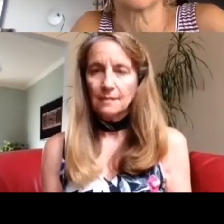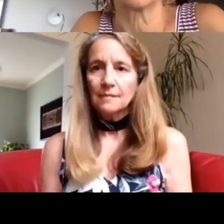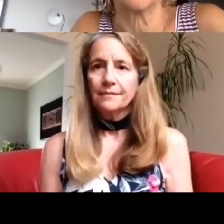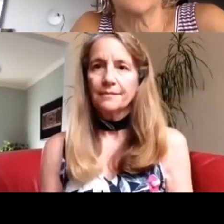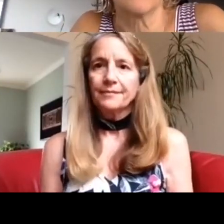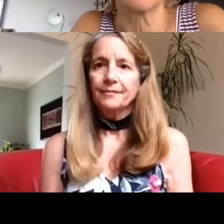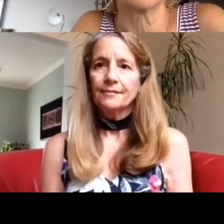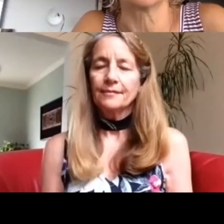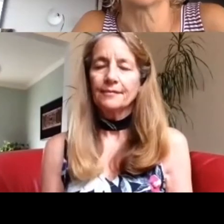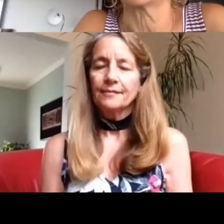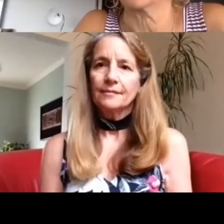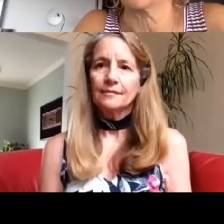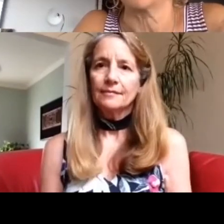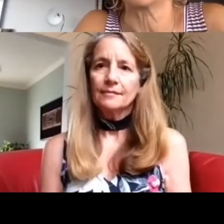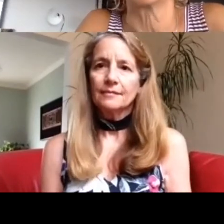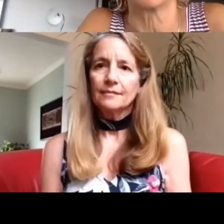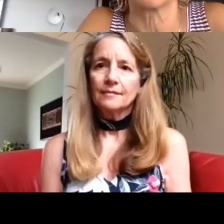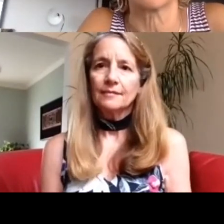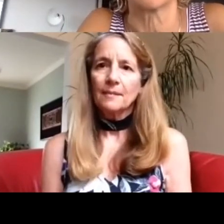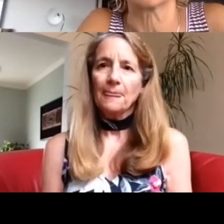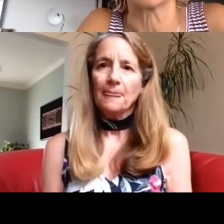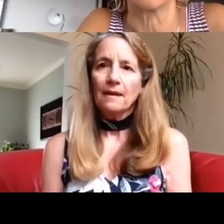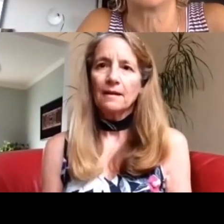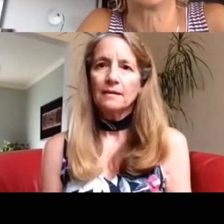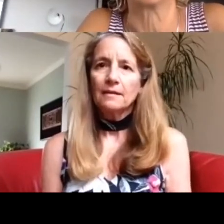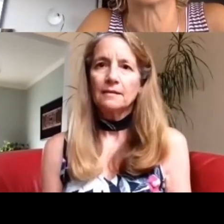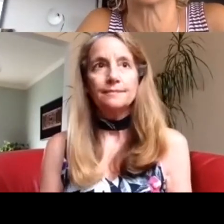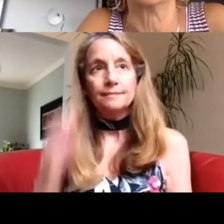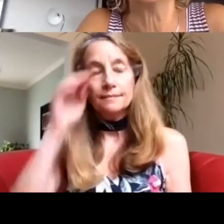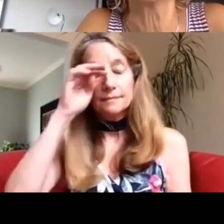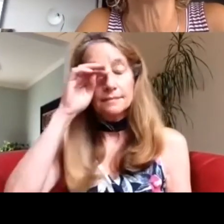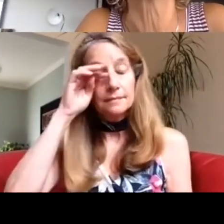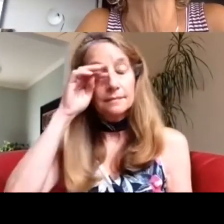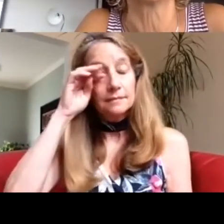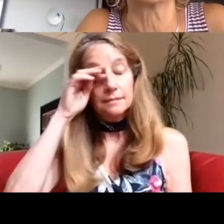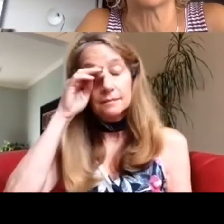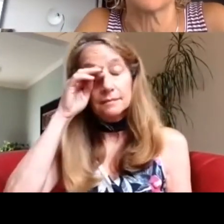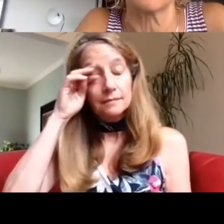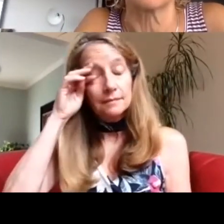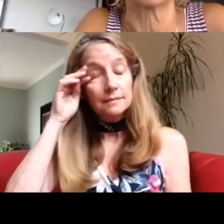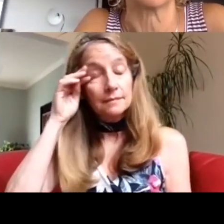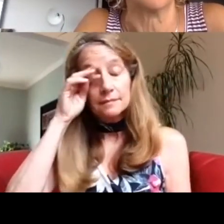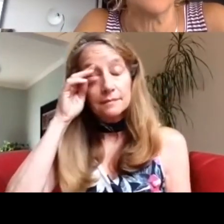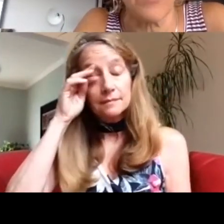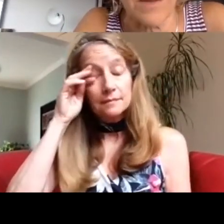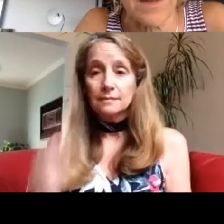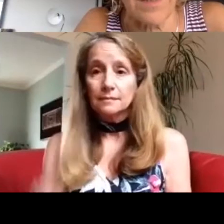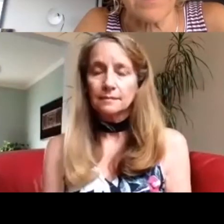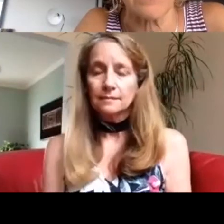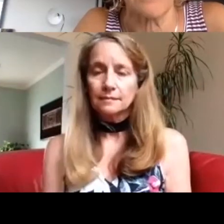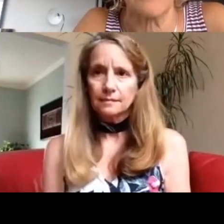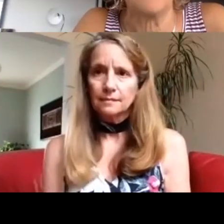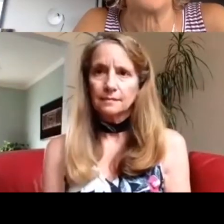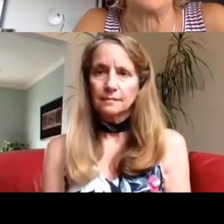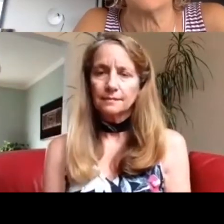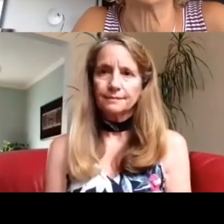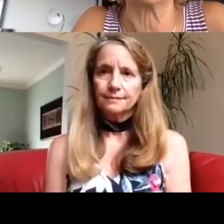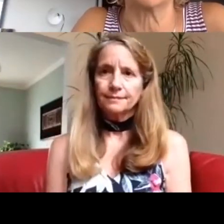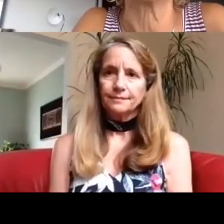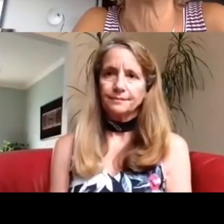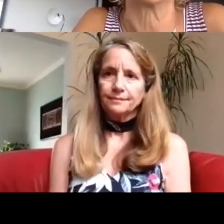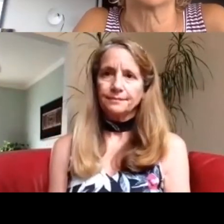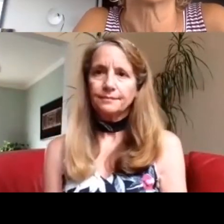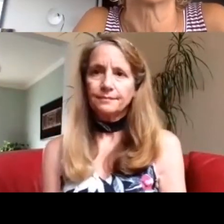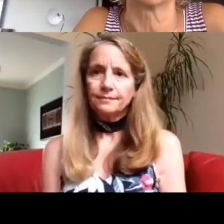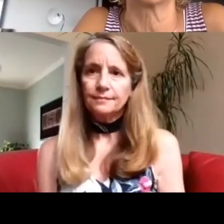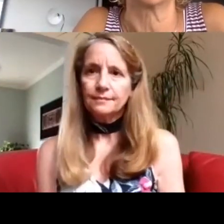Israel, Korea, all throughout all the Americas. And this year, hopefully we'll be able to do it with 100 sites, even